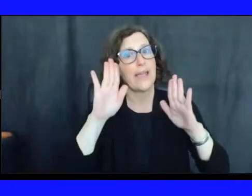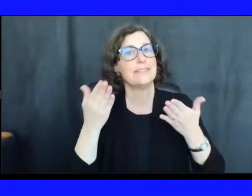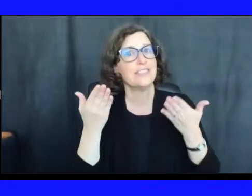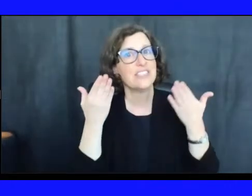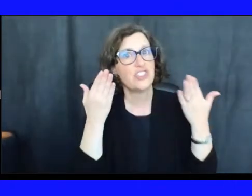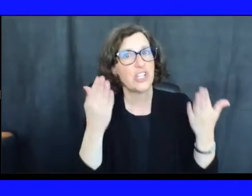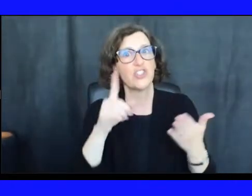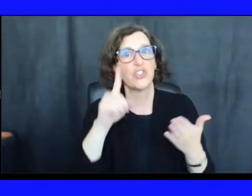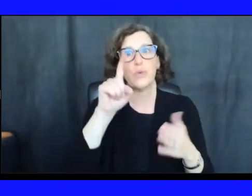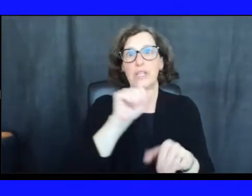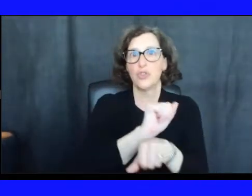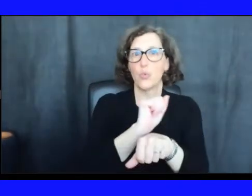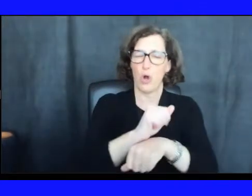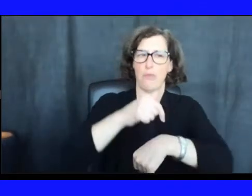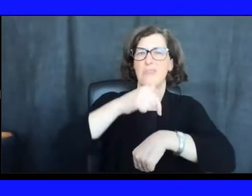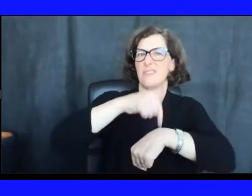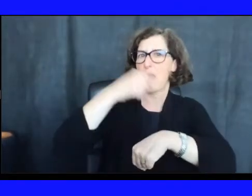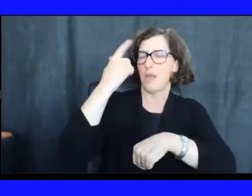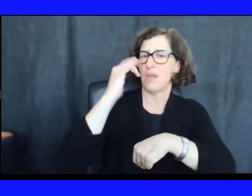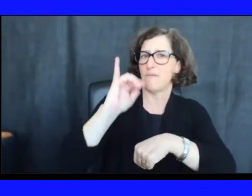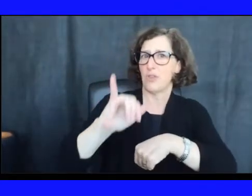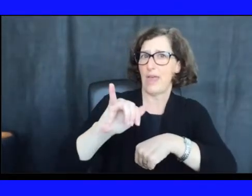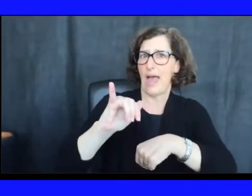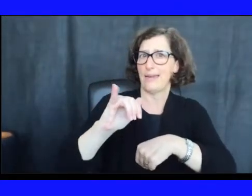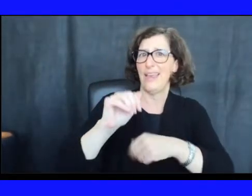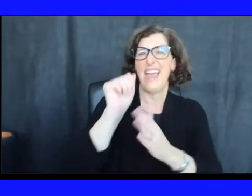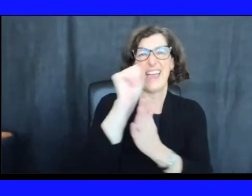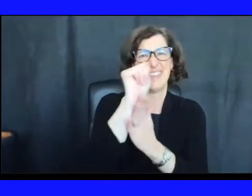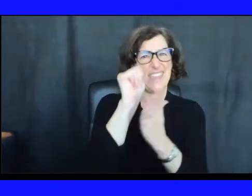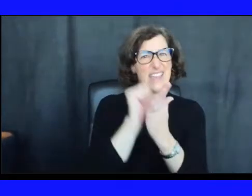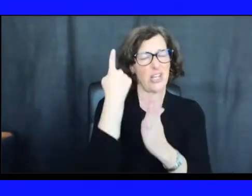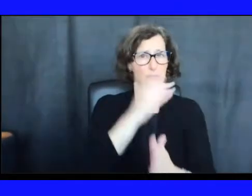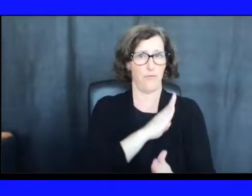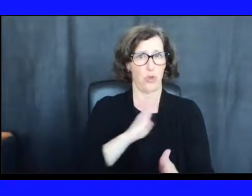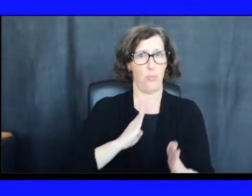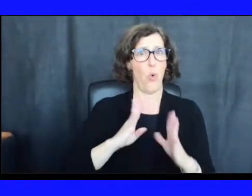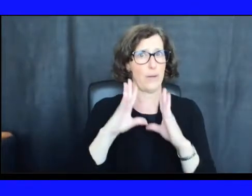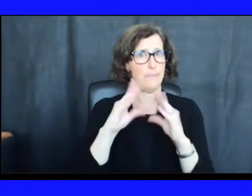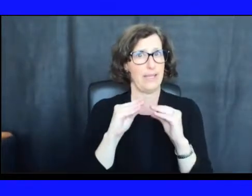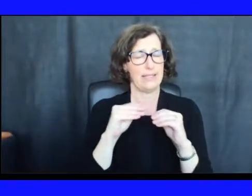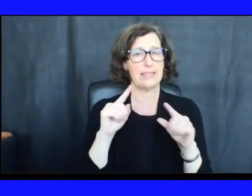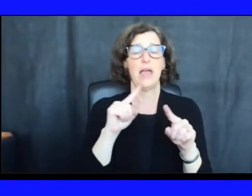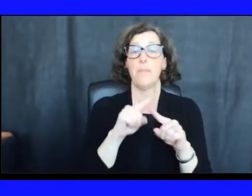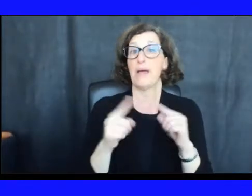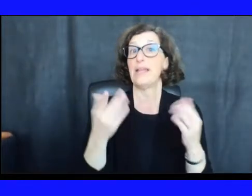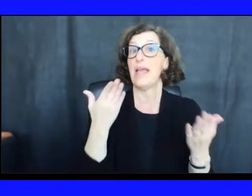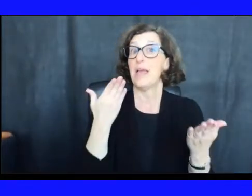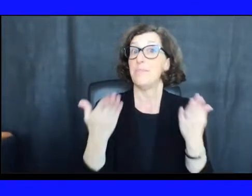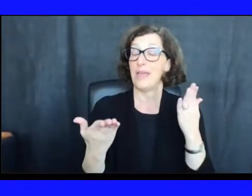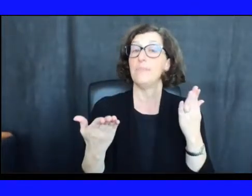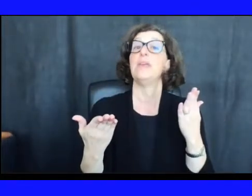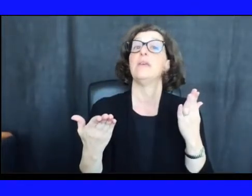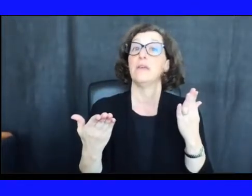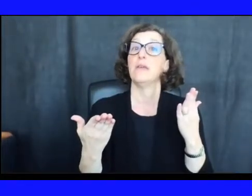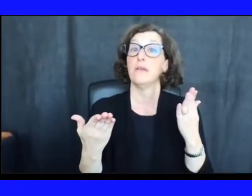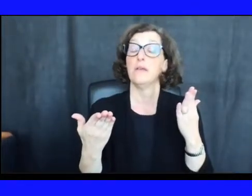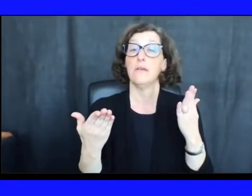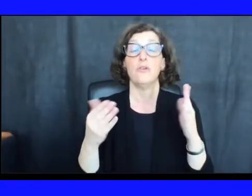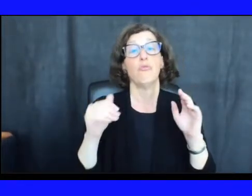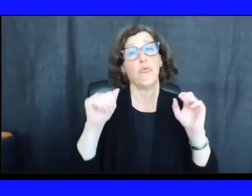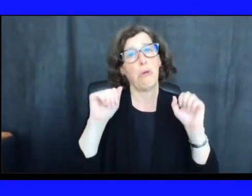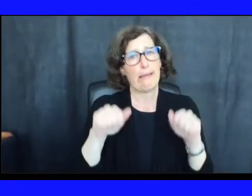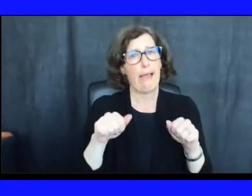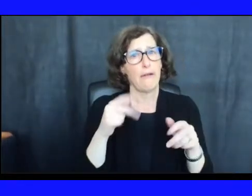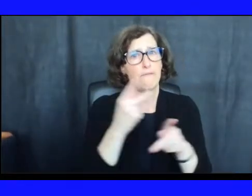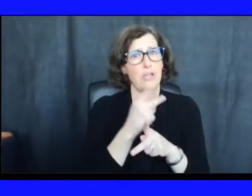you. Jose, any questions to Matt and Eric? No questions, just great work, and